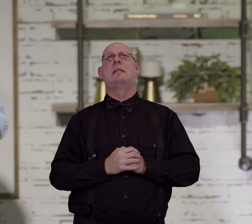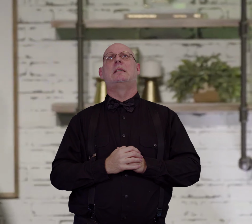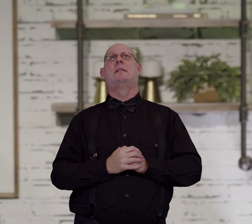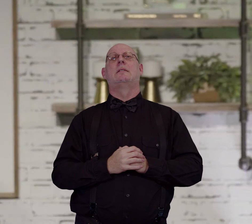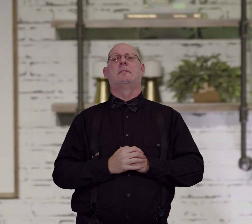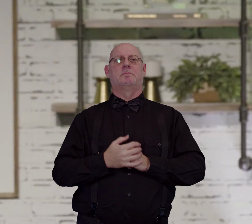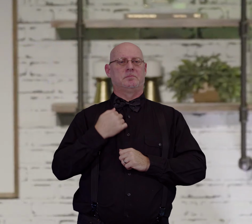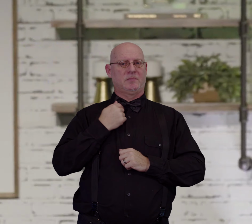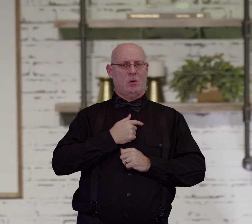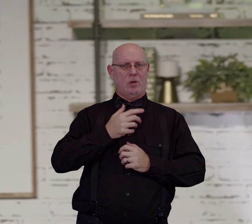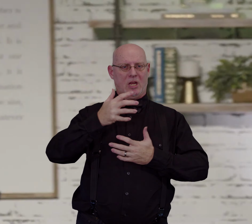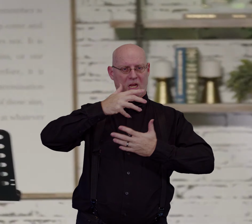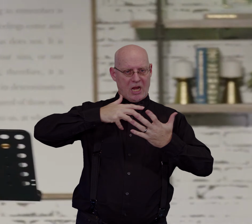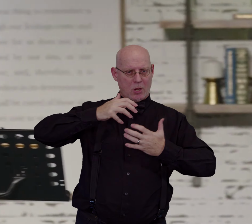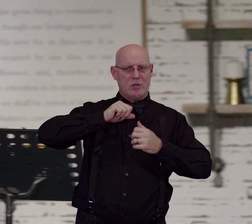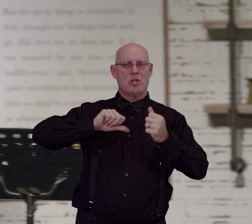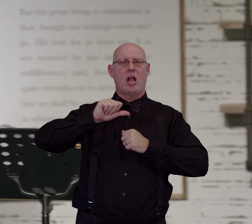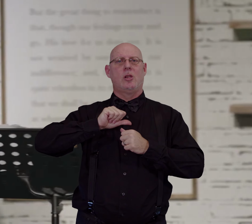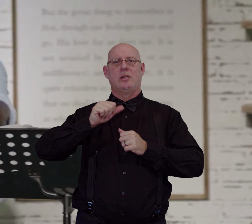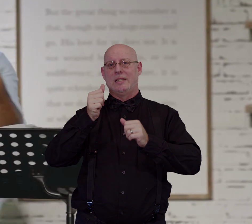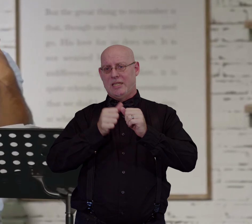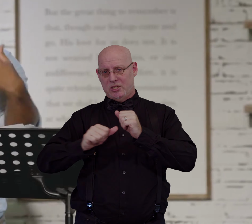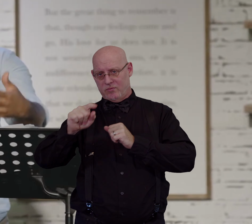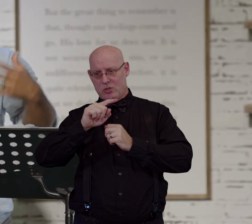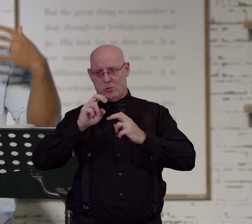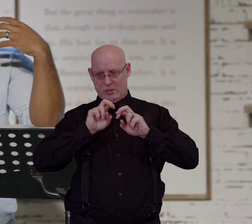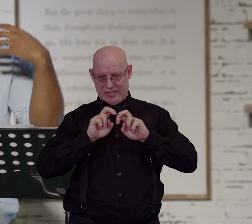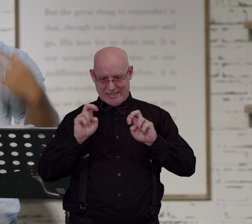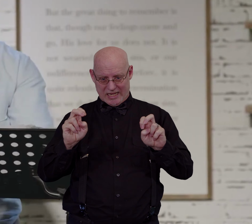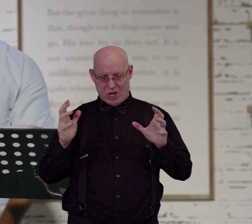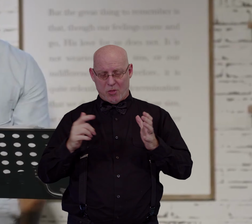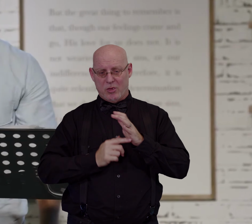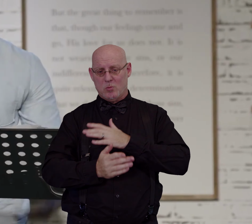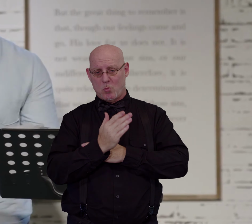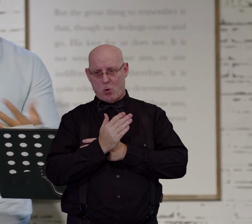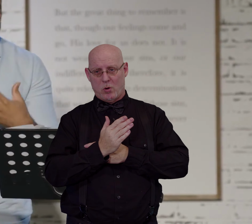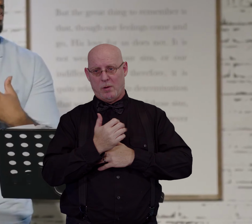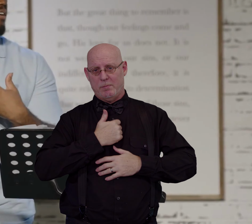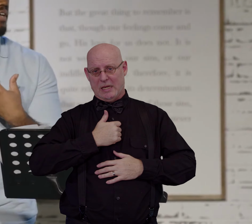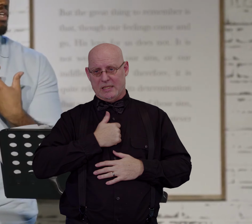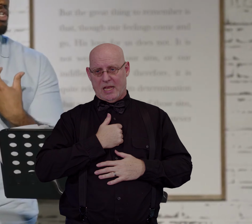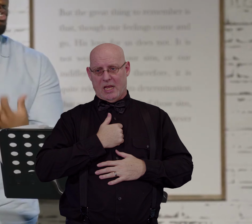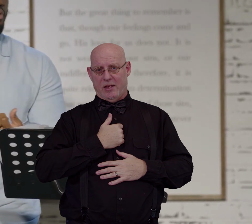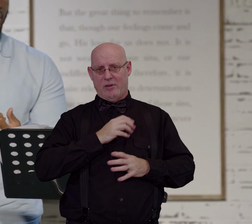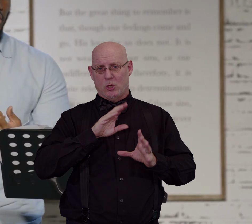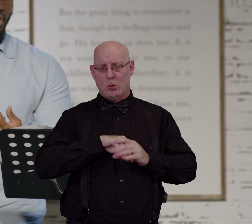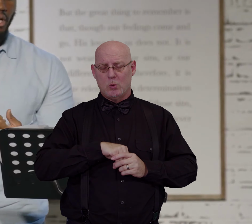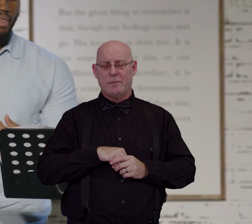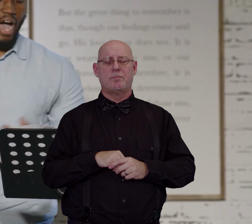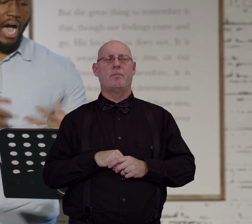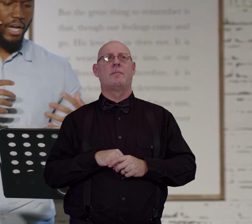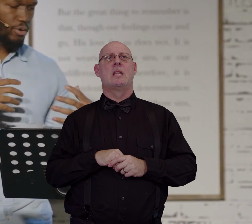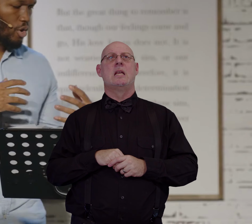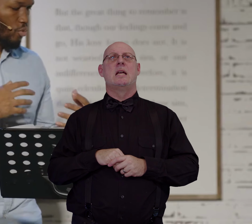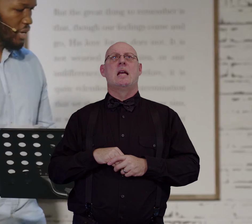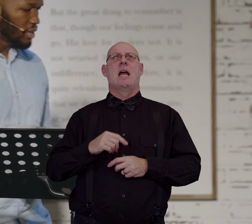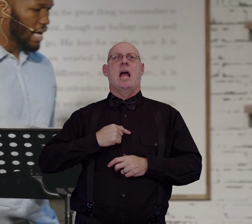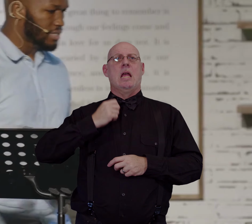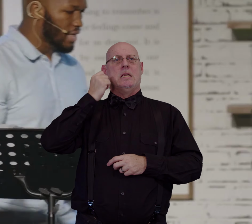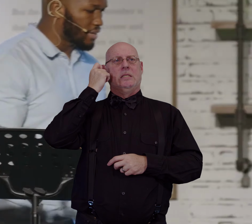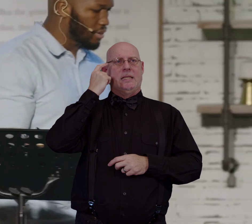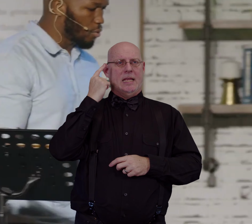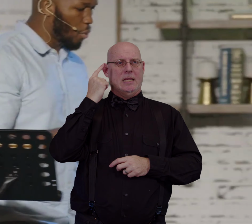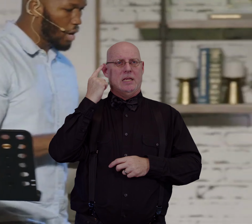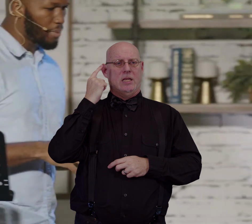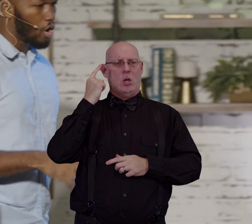And so as we interact with one another, as each of you guys are sitting here this morning, and my own self included, that I